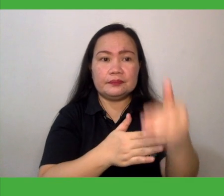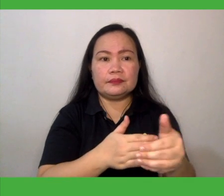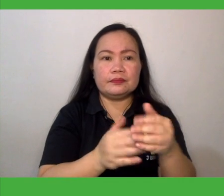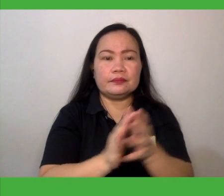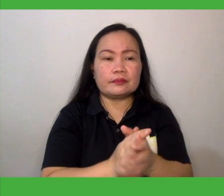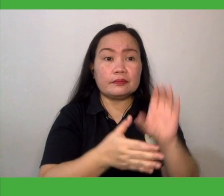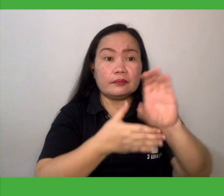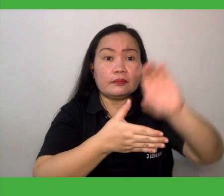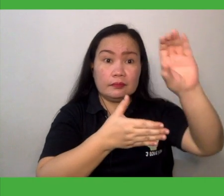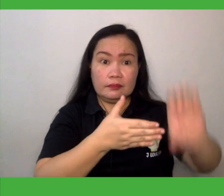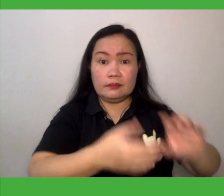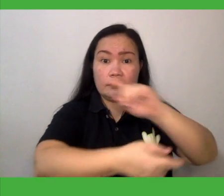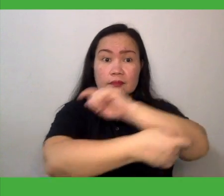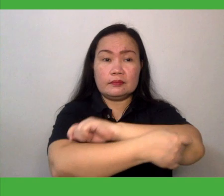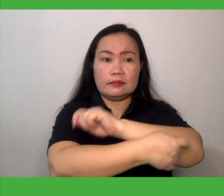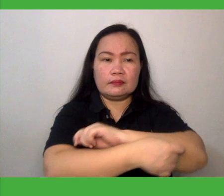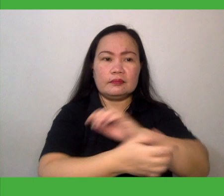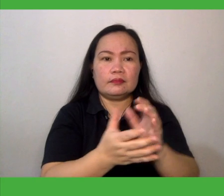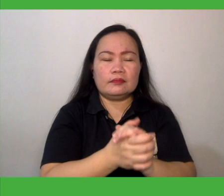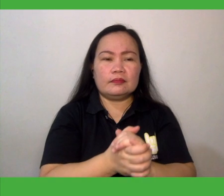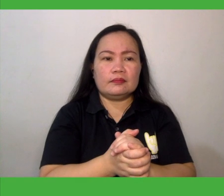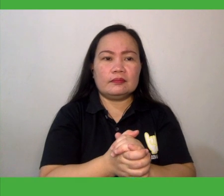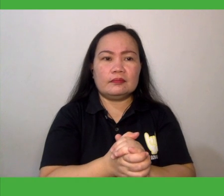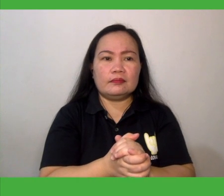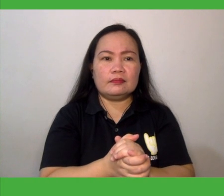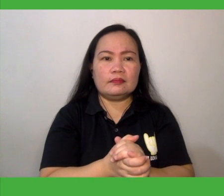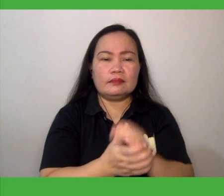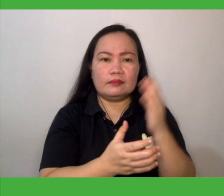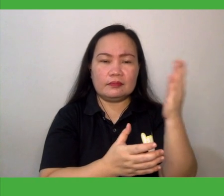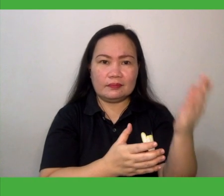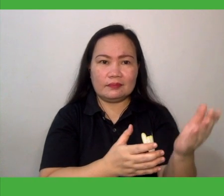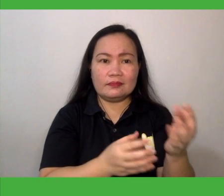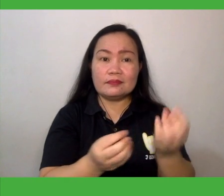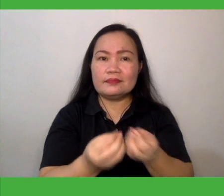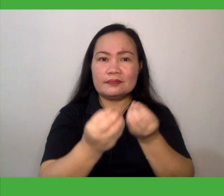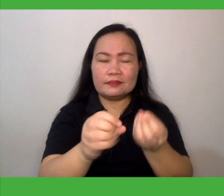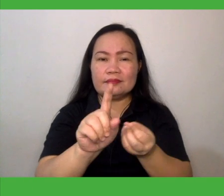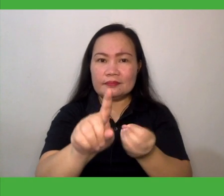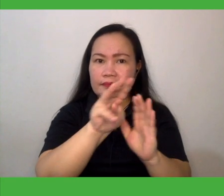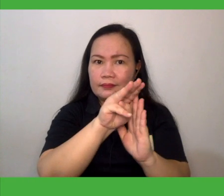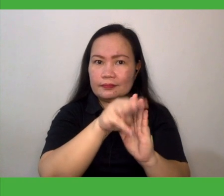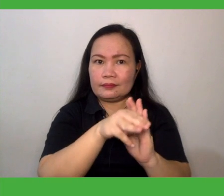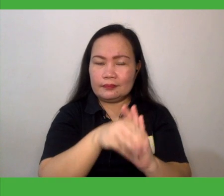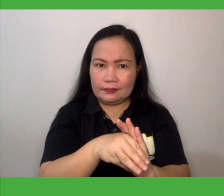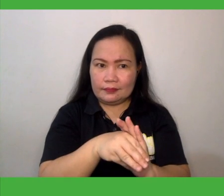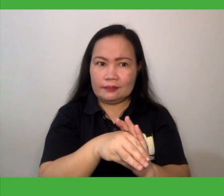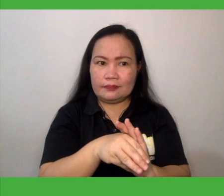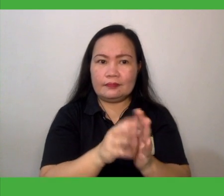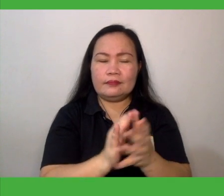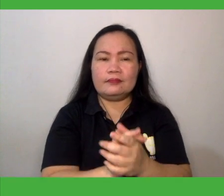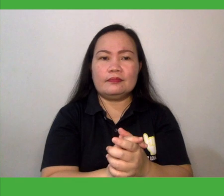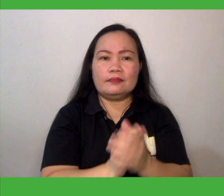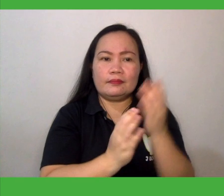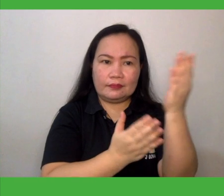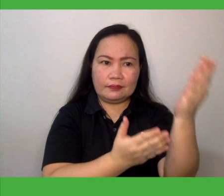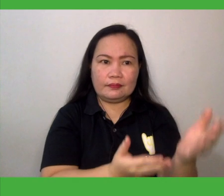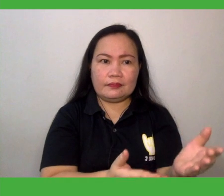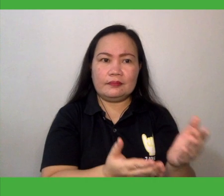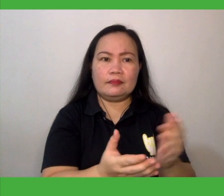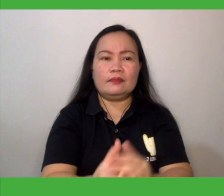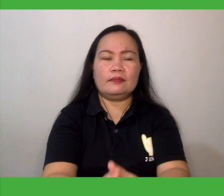Okay? Next, complete the table. So, I'm giving you 1 minute. 1 minute lang po and